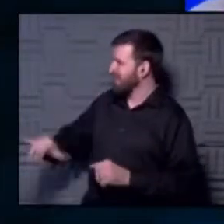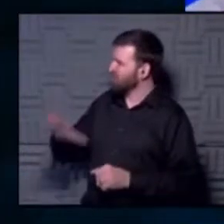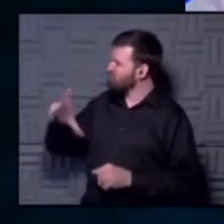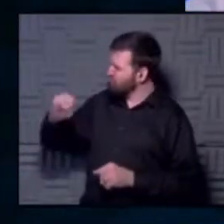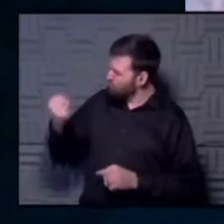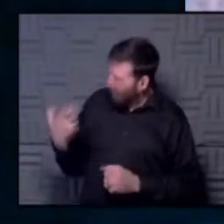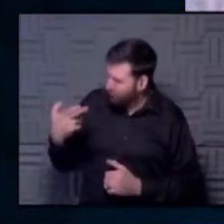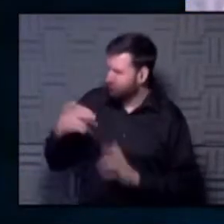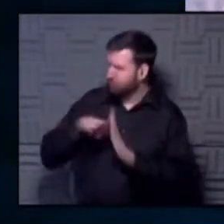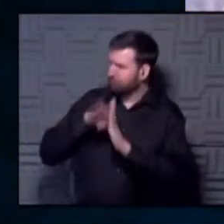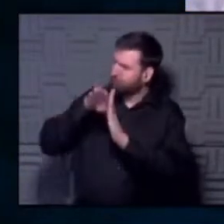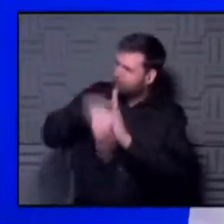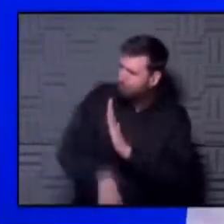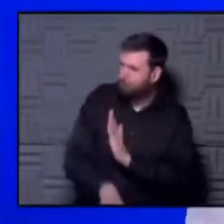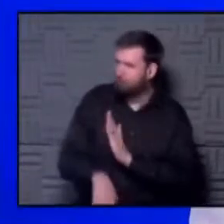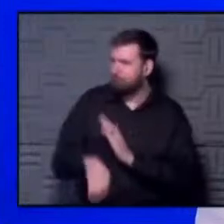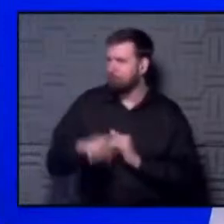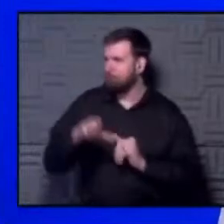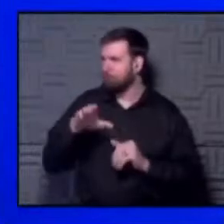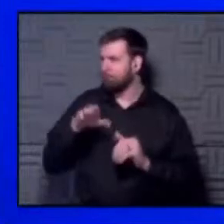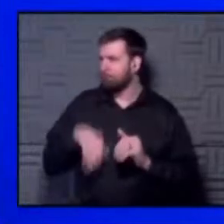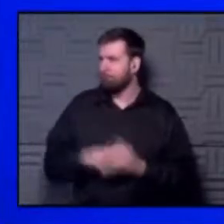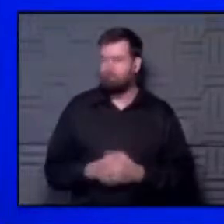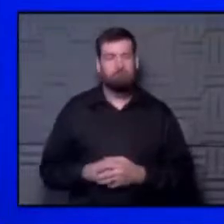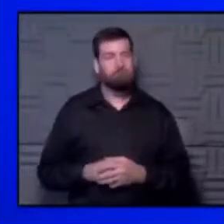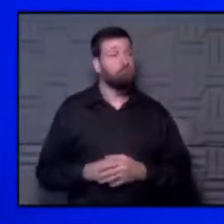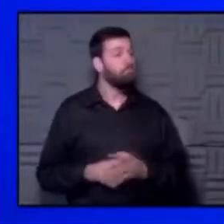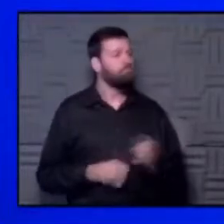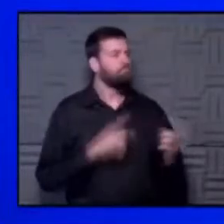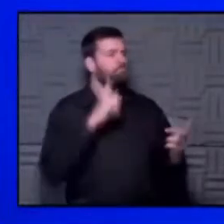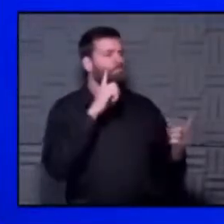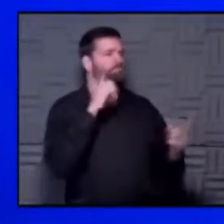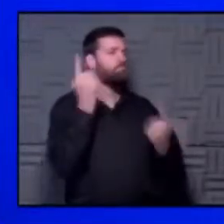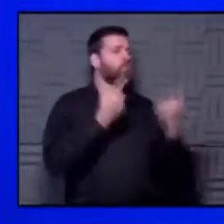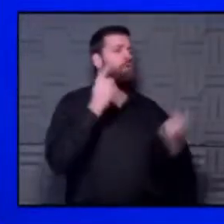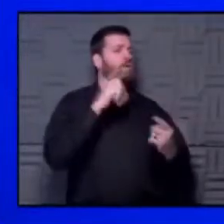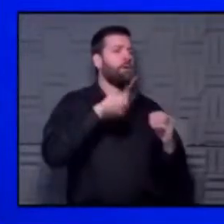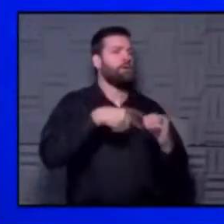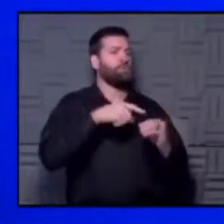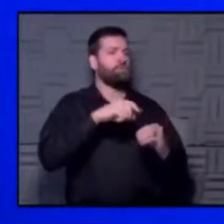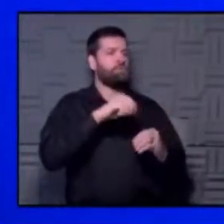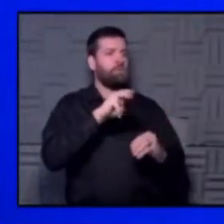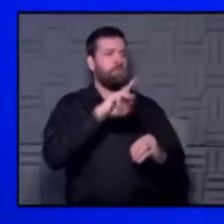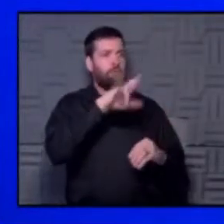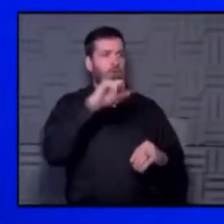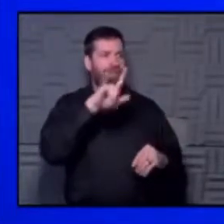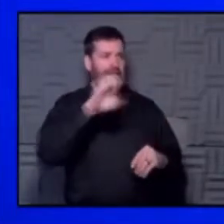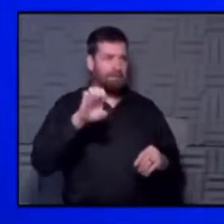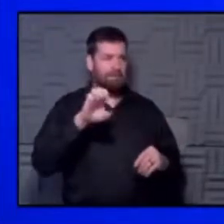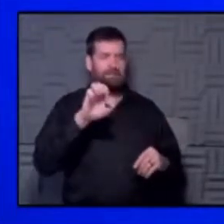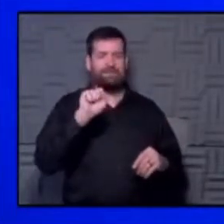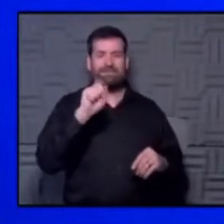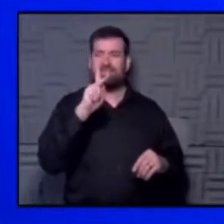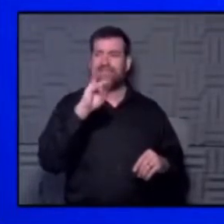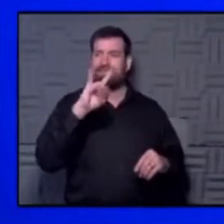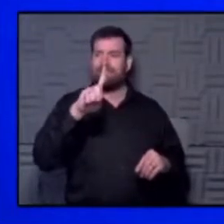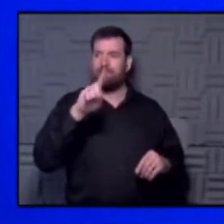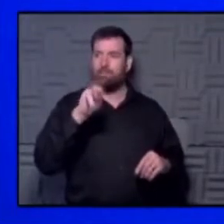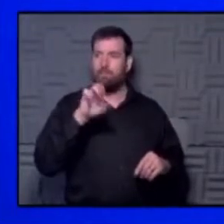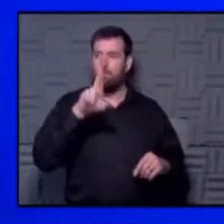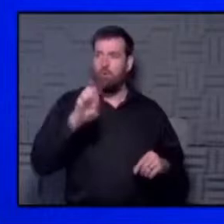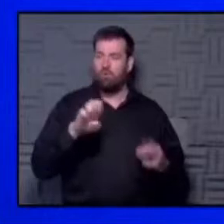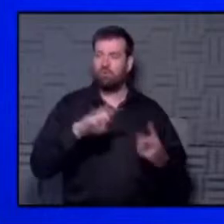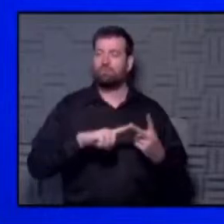That'll take care of COVID weariness syndrome right there. Okay, I'm worried about Joe Ellen, and Mayor Lee out of Skidmore has a question that